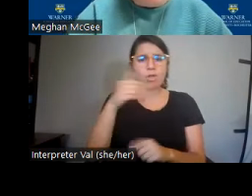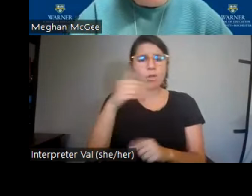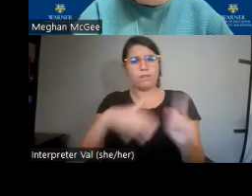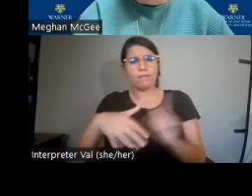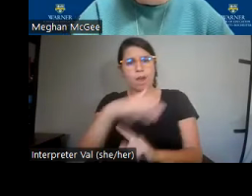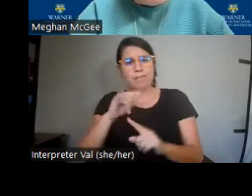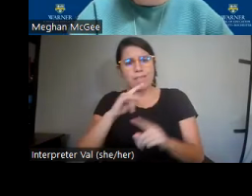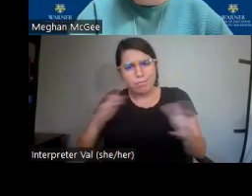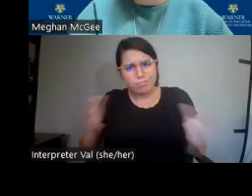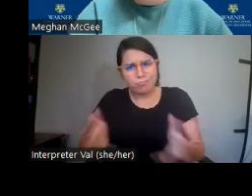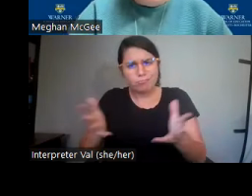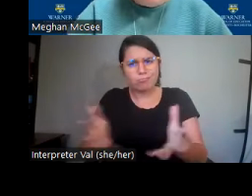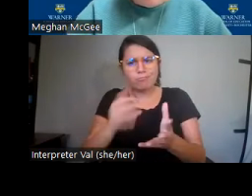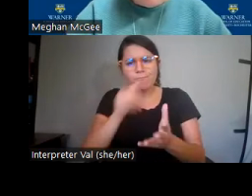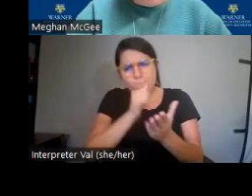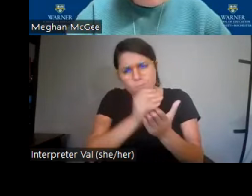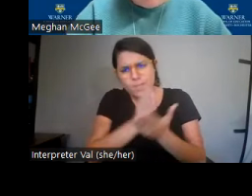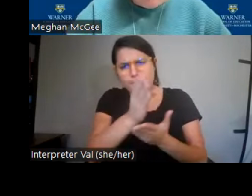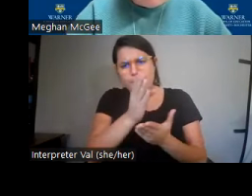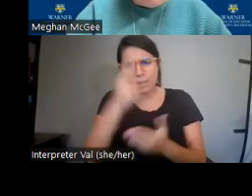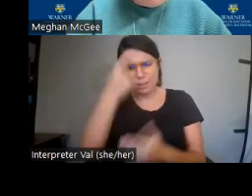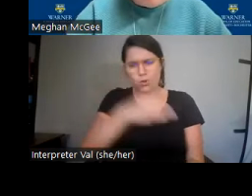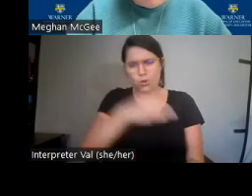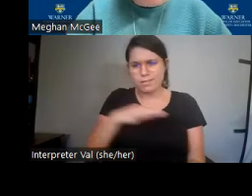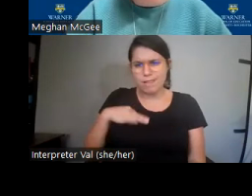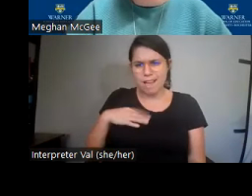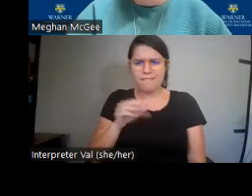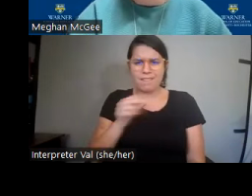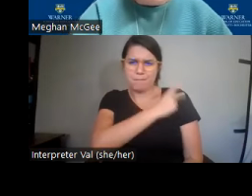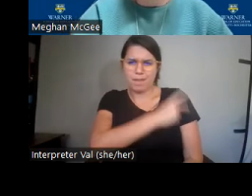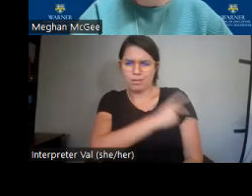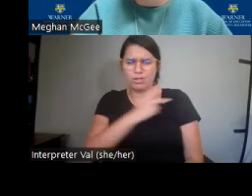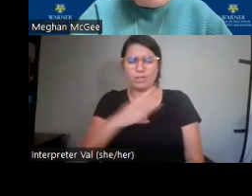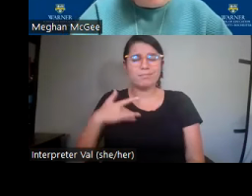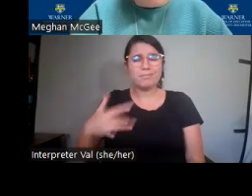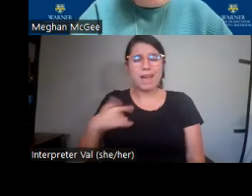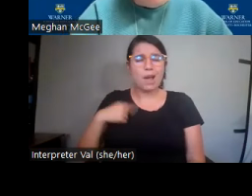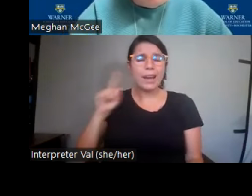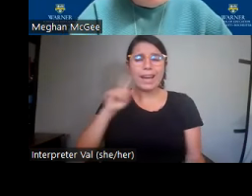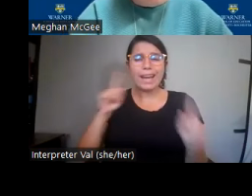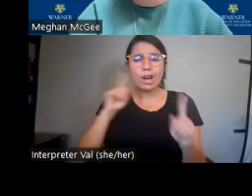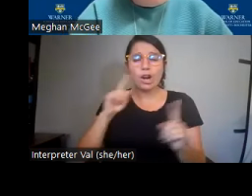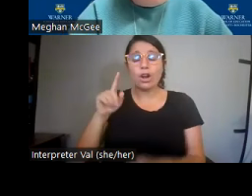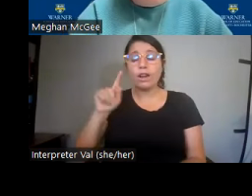patients. And we hear a lot about trauma-informed care or compassion care,